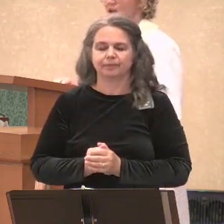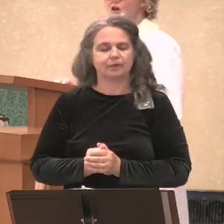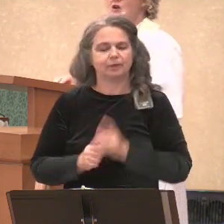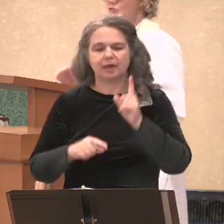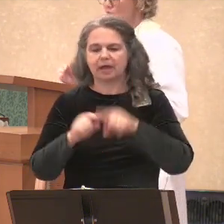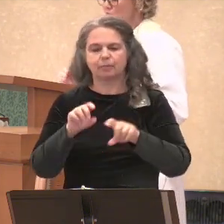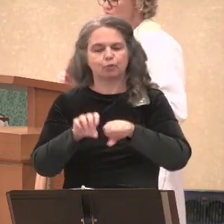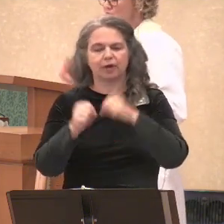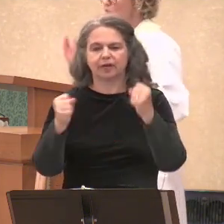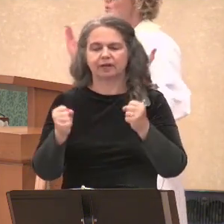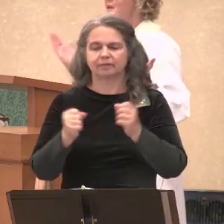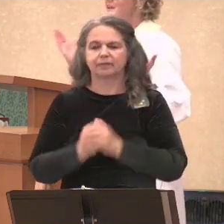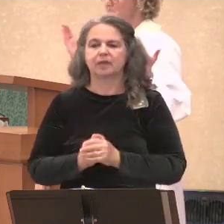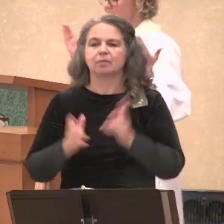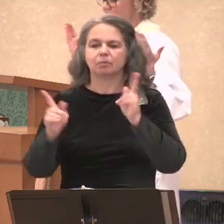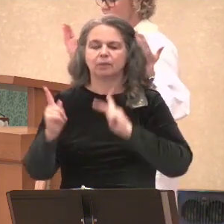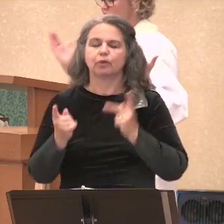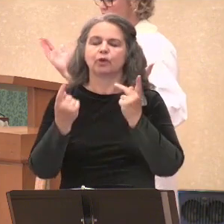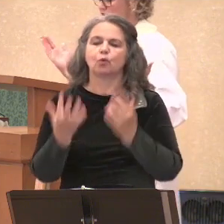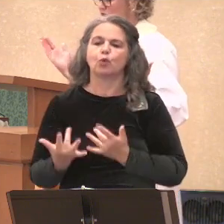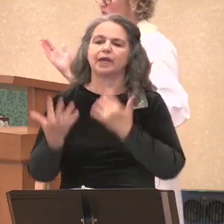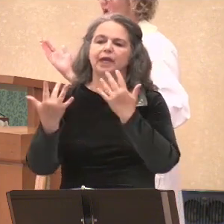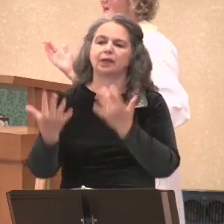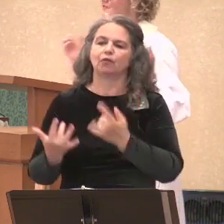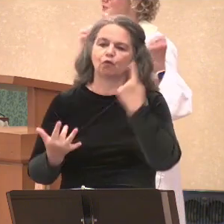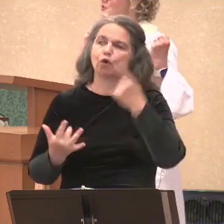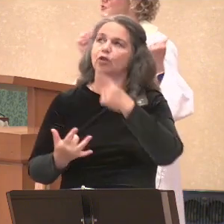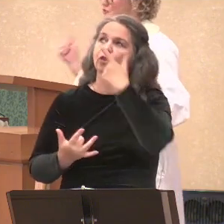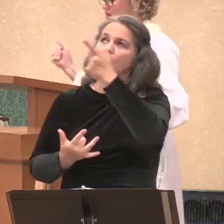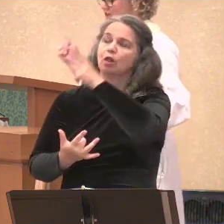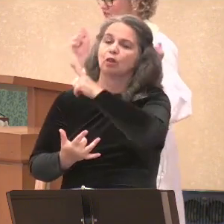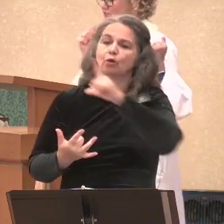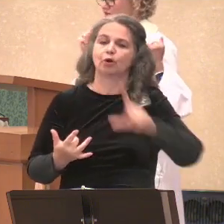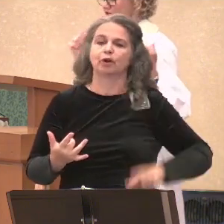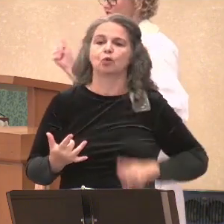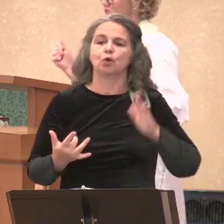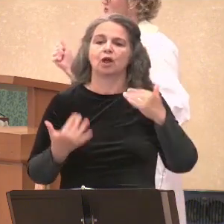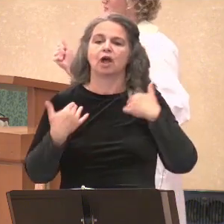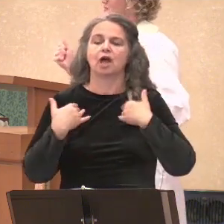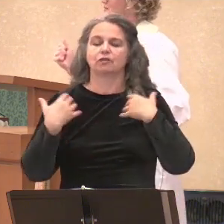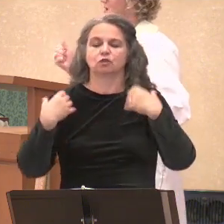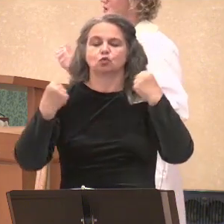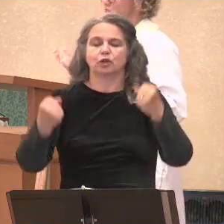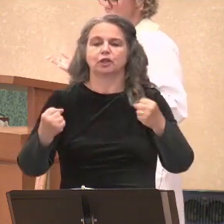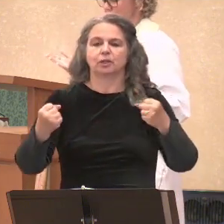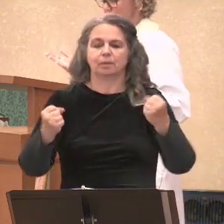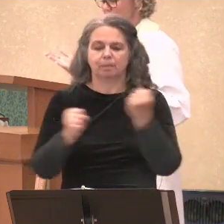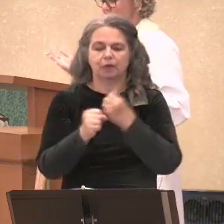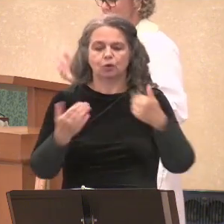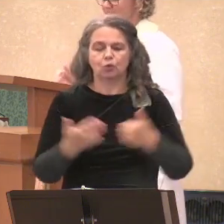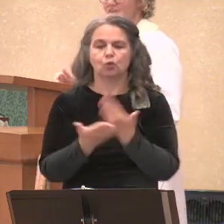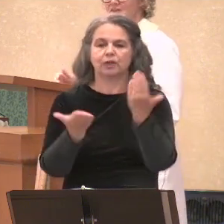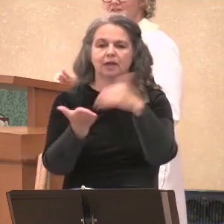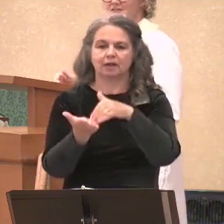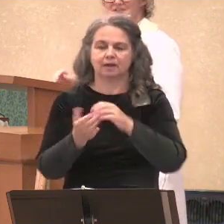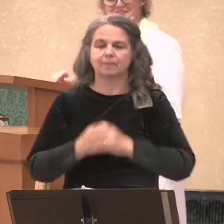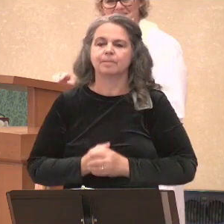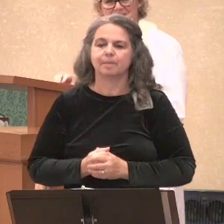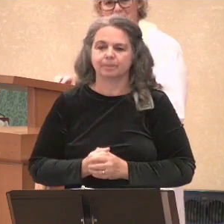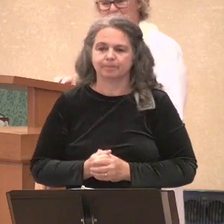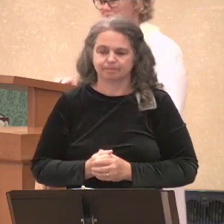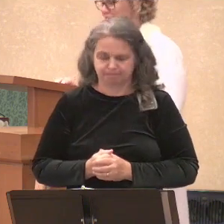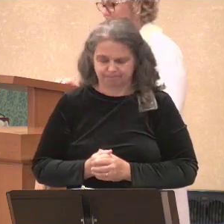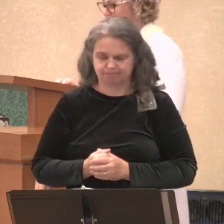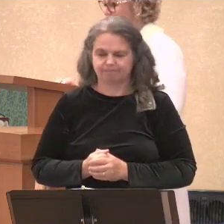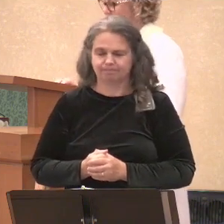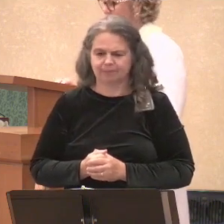broken. Those who wait upon the Lord will have their strength renewed. Those? Isn't